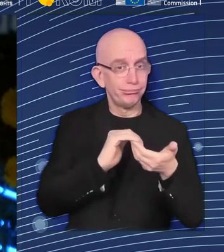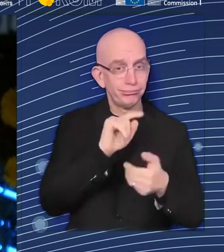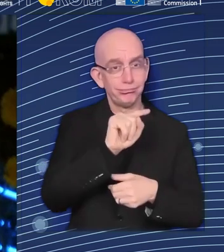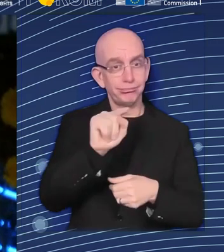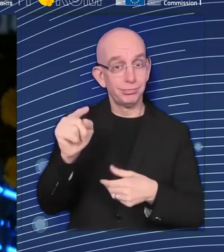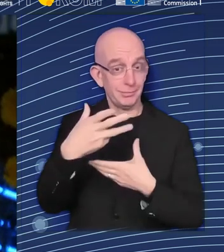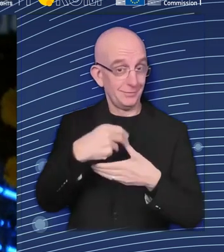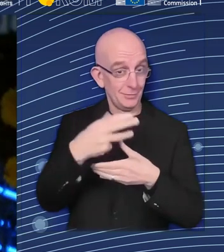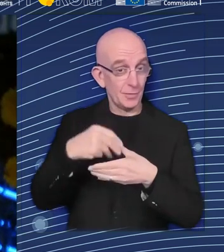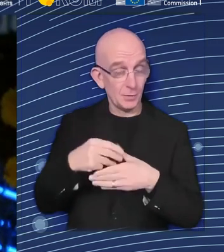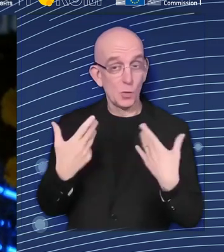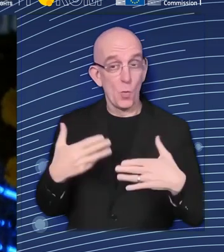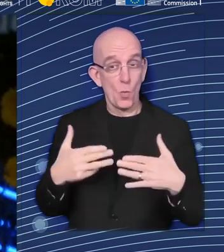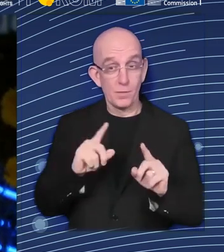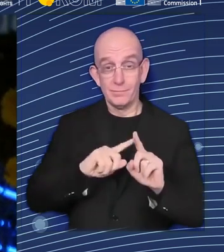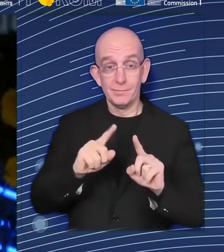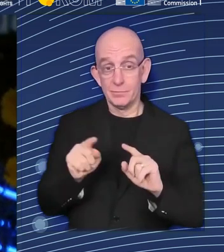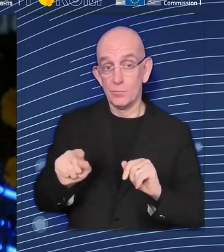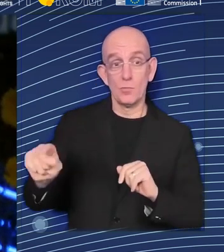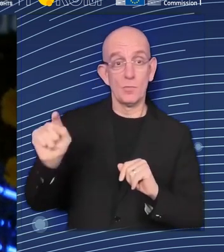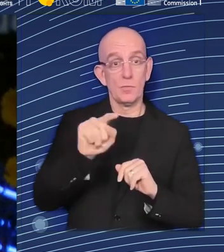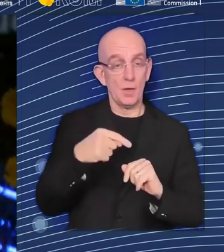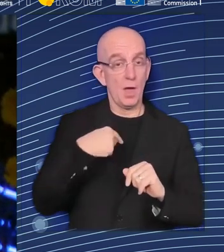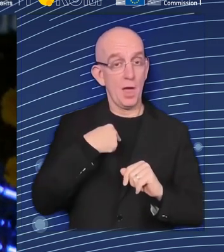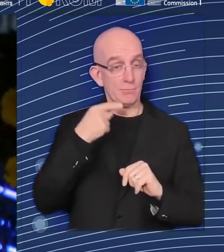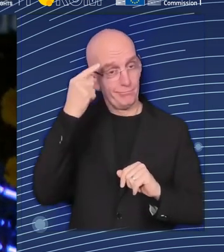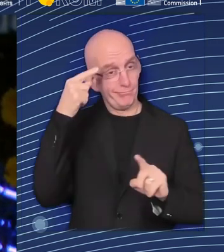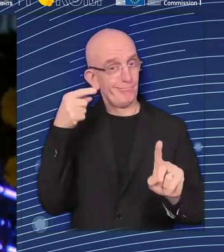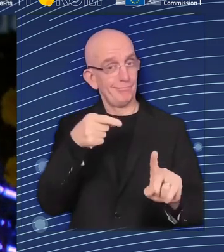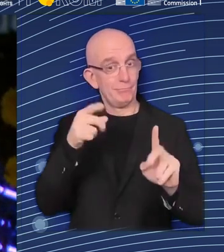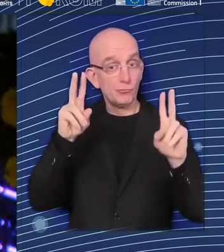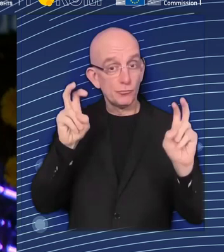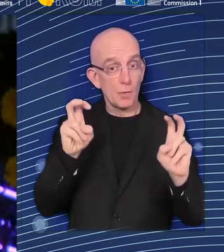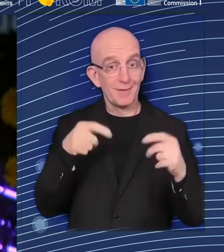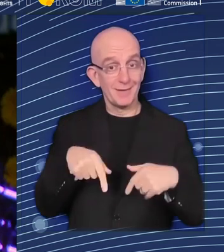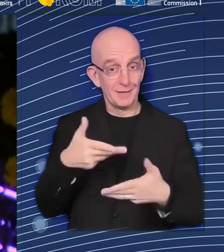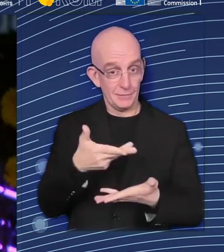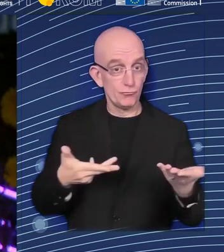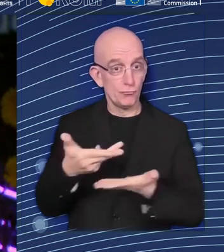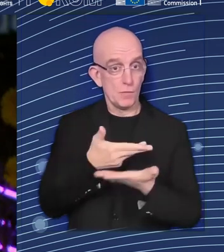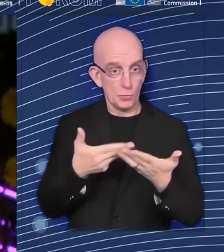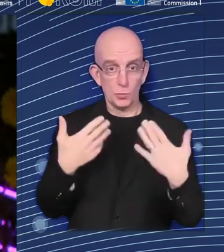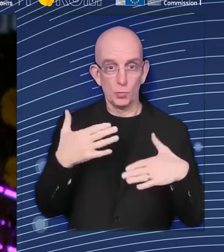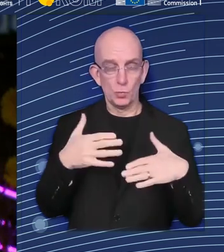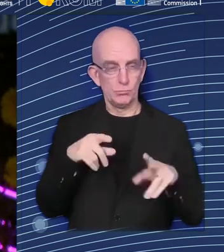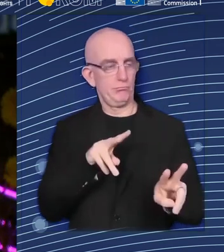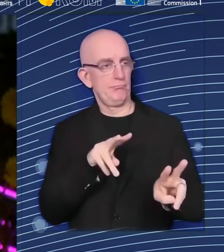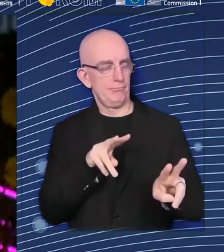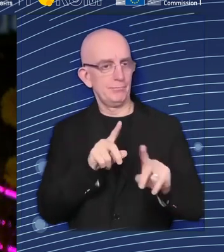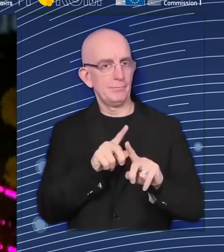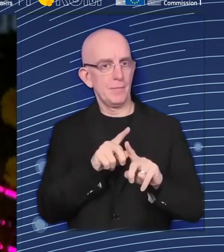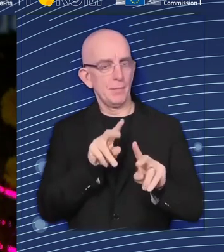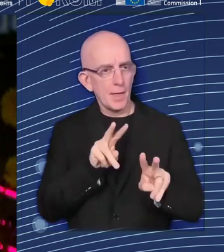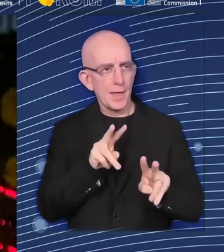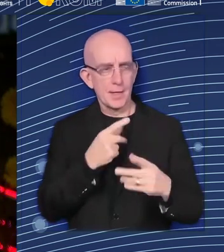artificial intelligence on the world of work is something that is inevitably touching everybody's life. I want to thank our